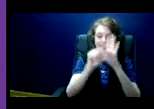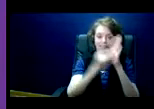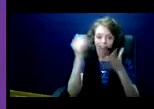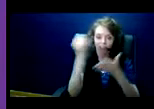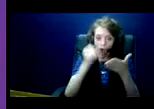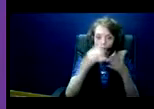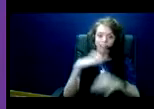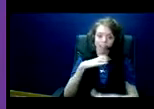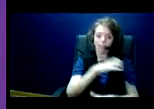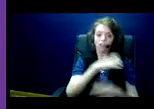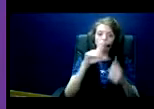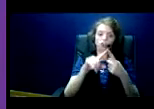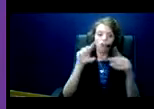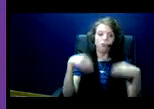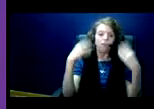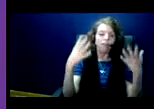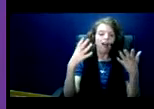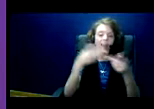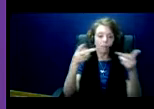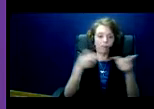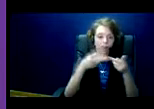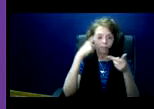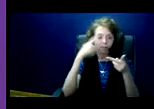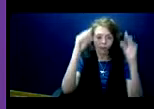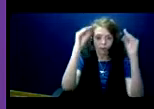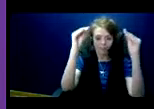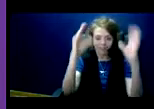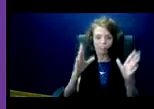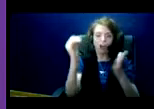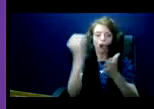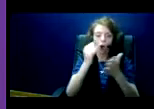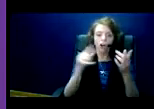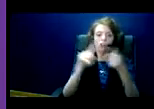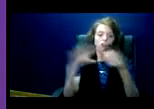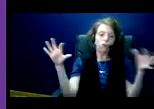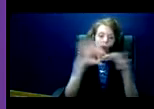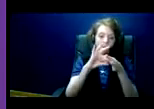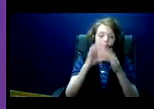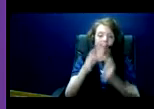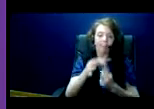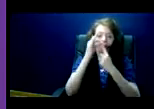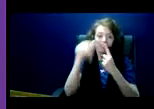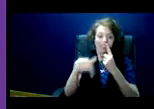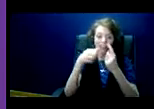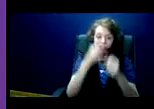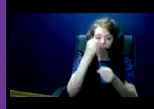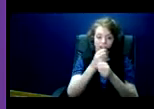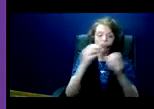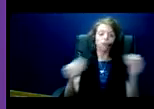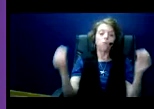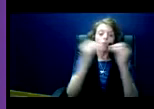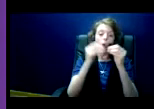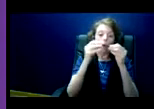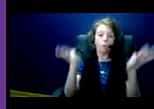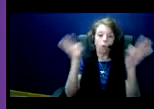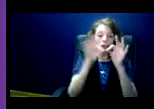this really important space for teaching artists to come together. It's important every year, and then especially this year, it feels even more important to come together